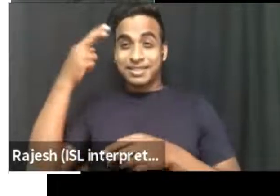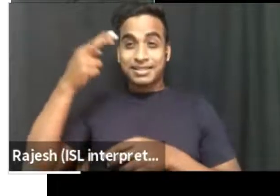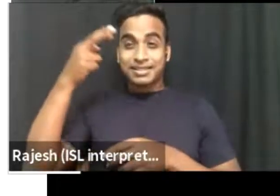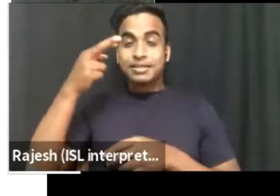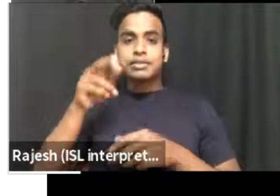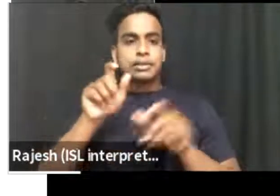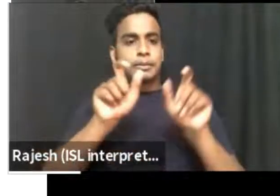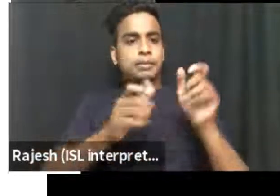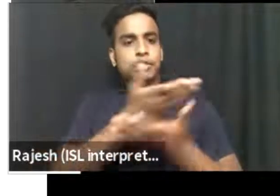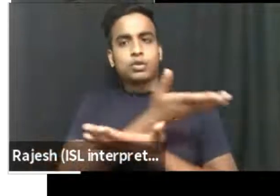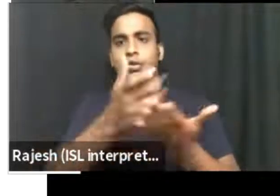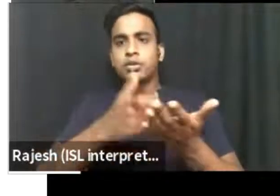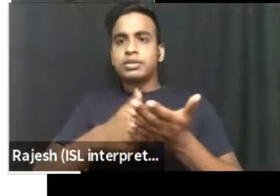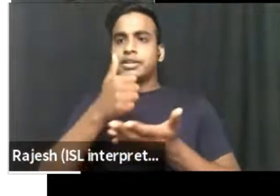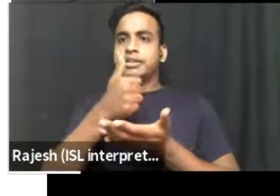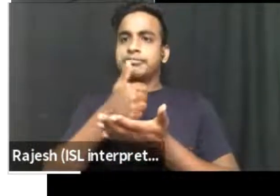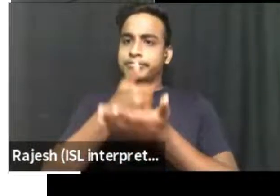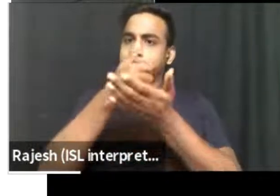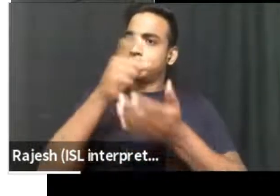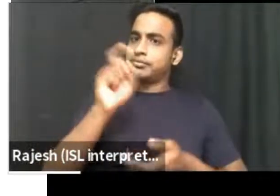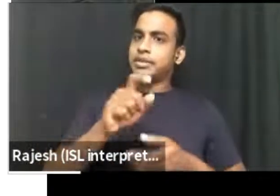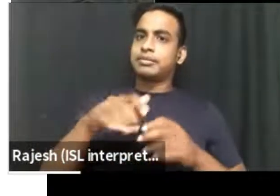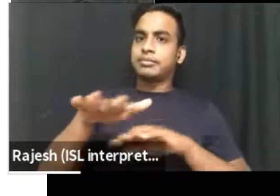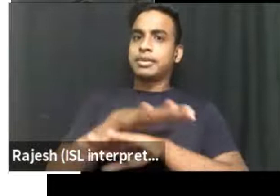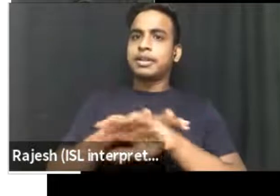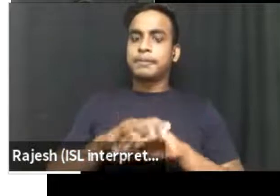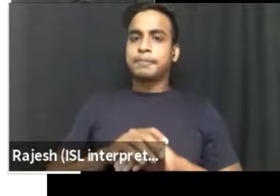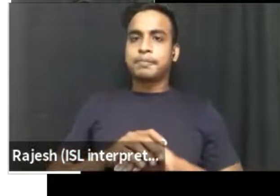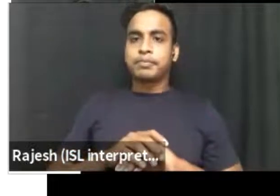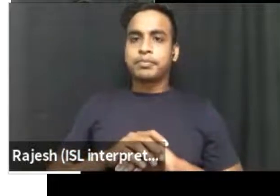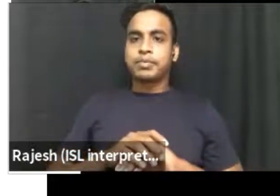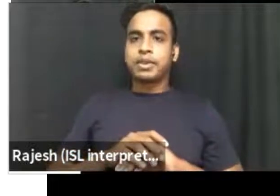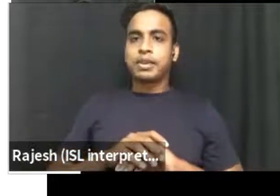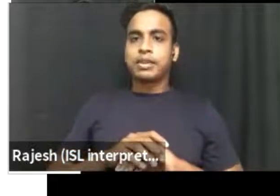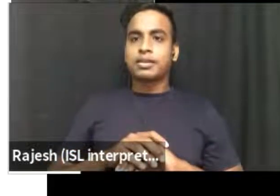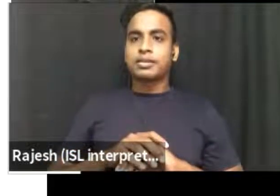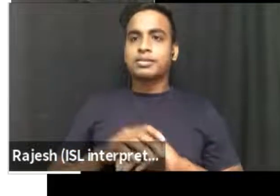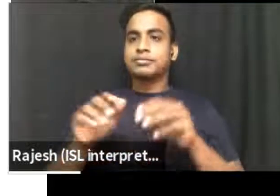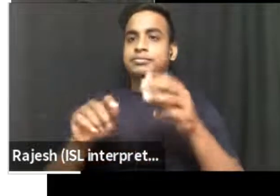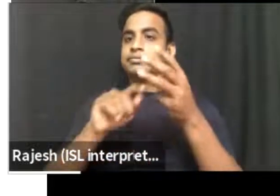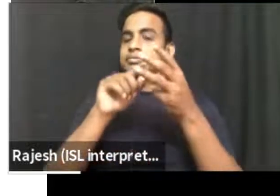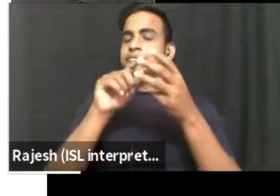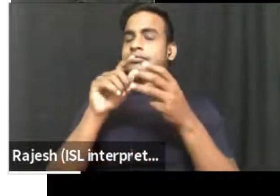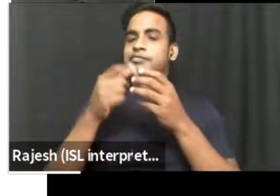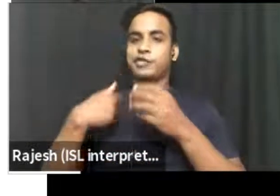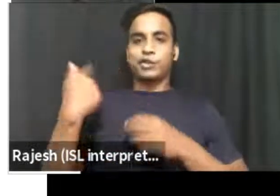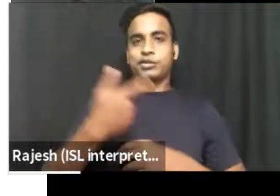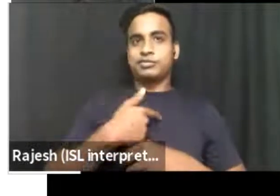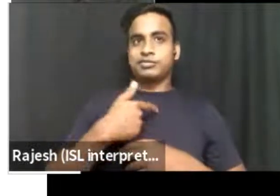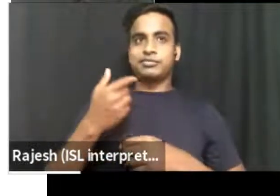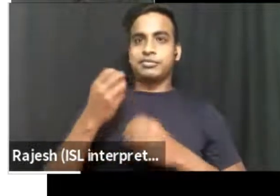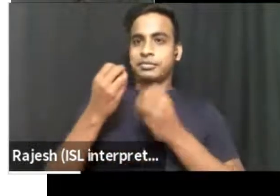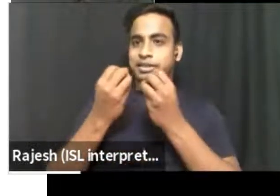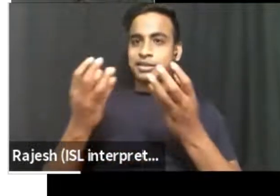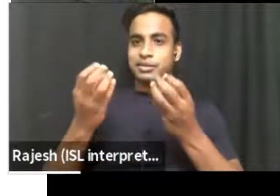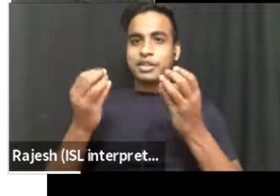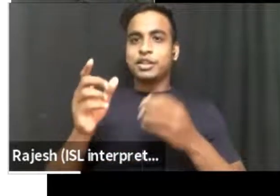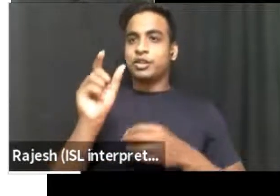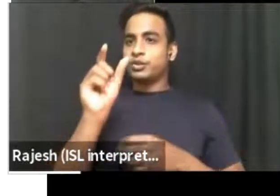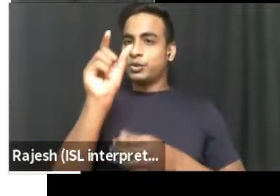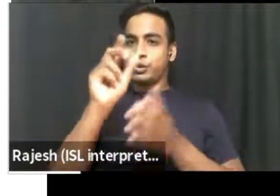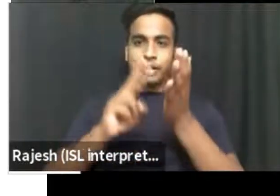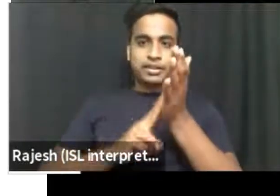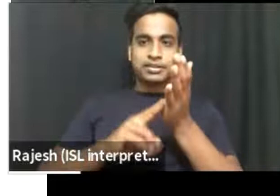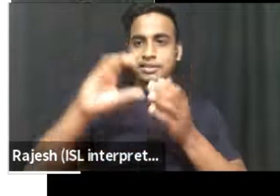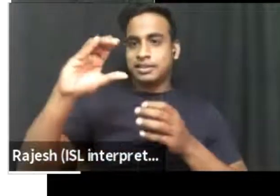people. As we all know, all of us have been very particularly engaged and involved in the United Nations